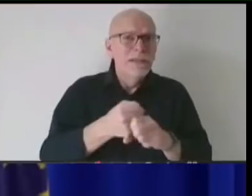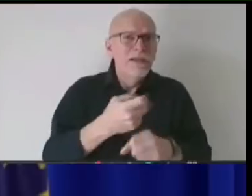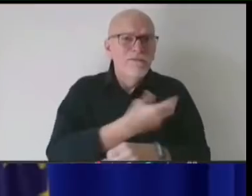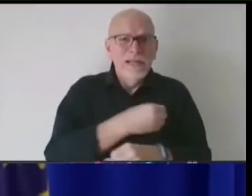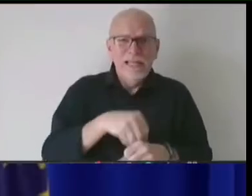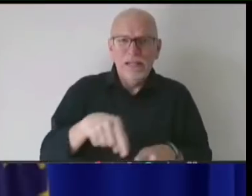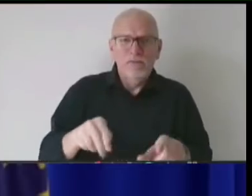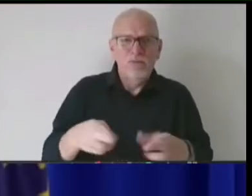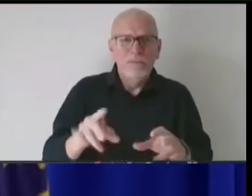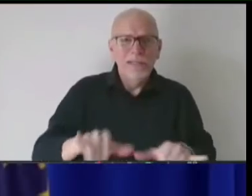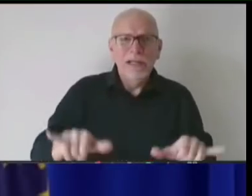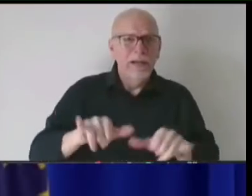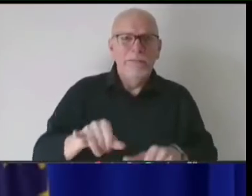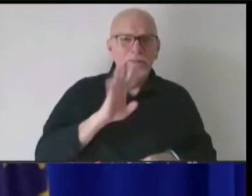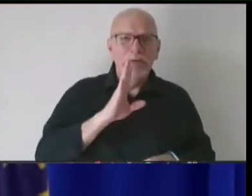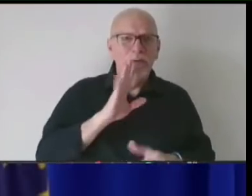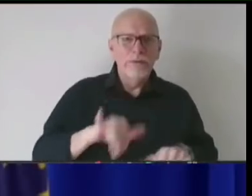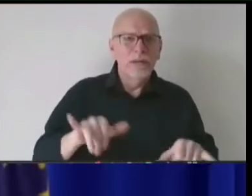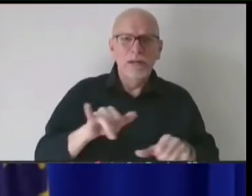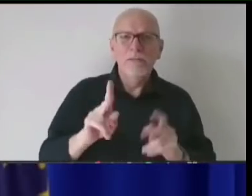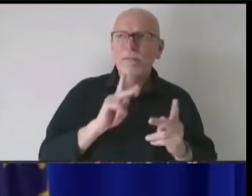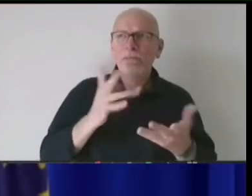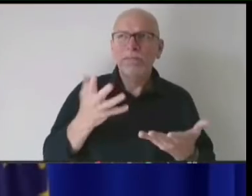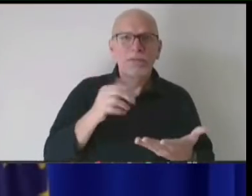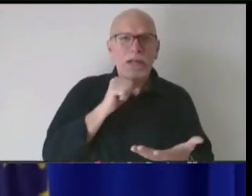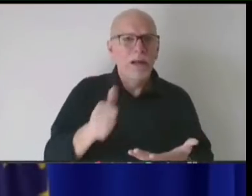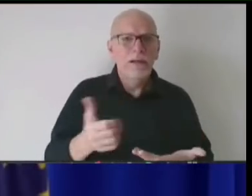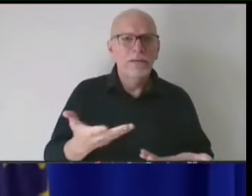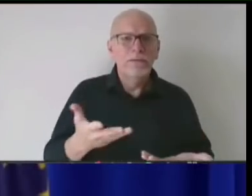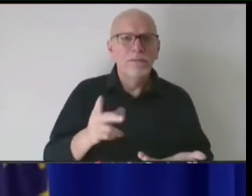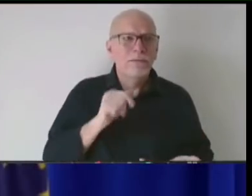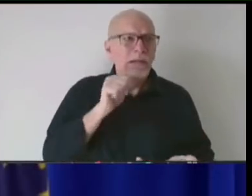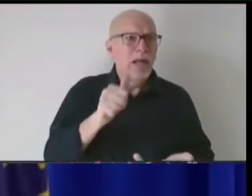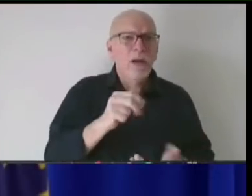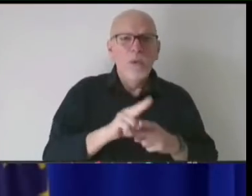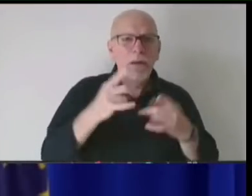room. People aren't getting vaccinated. People aren't wearing masks.